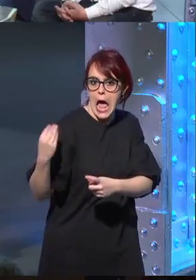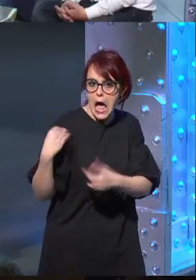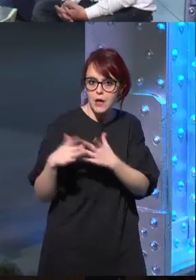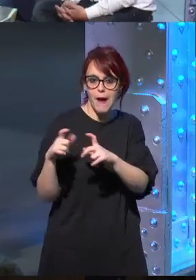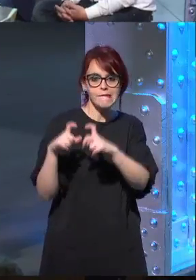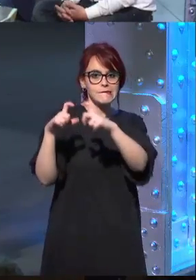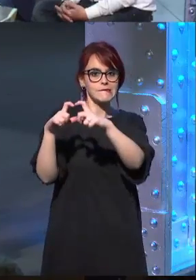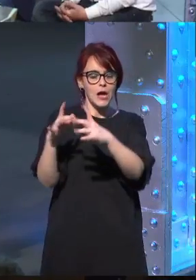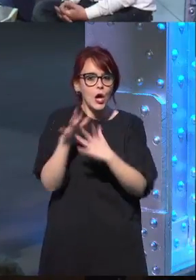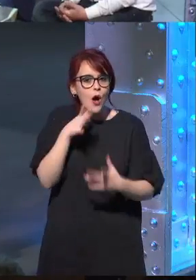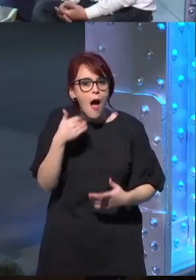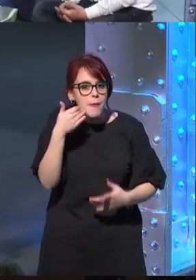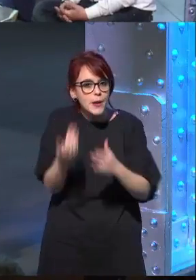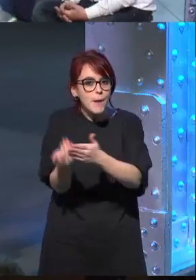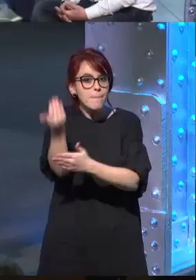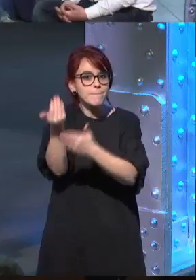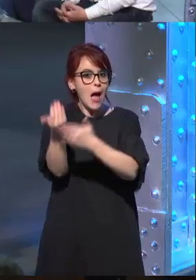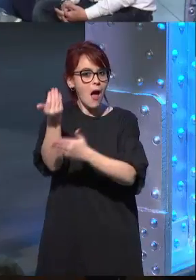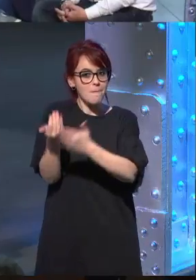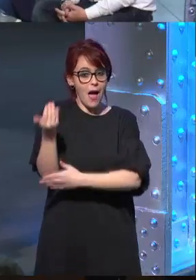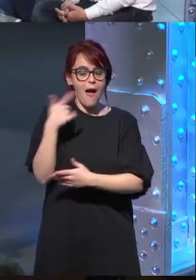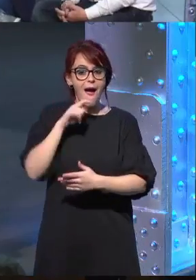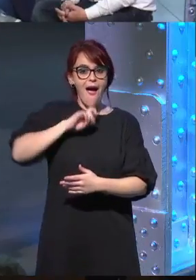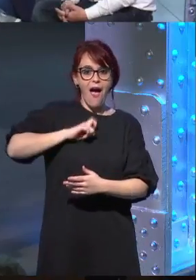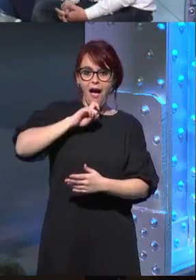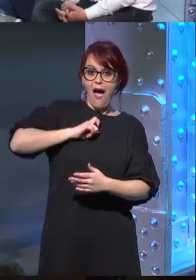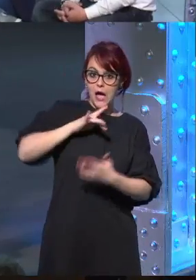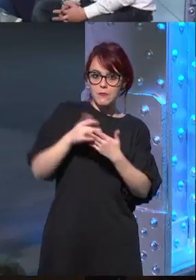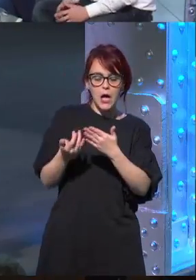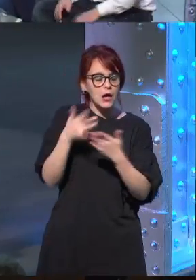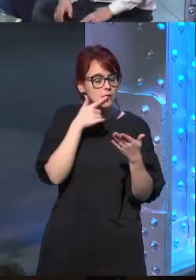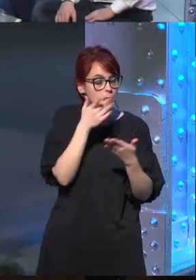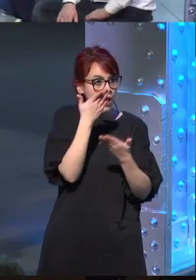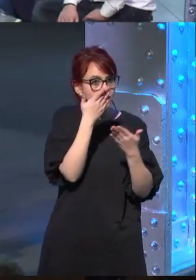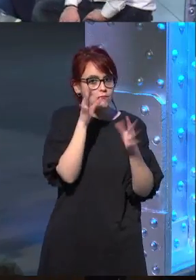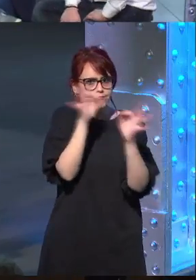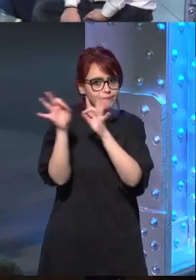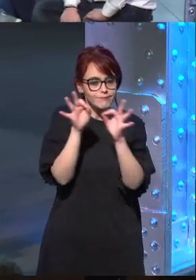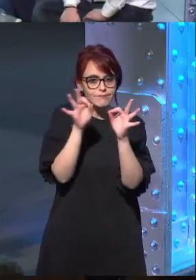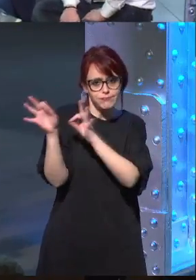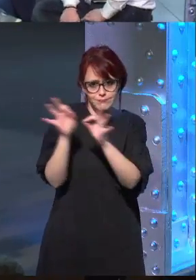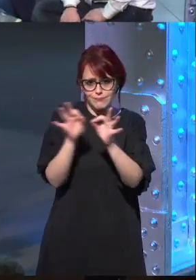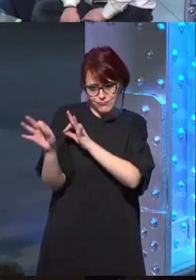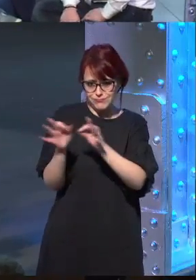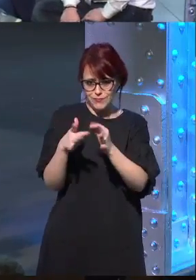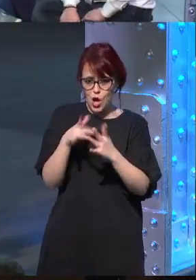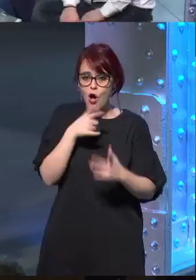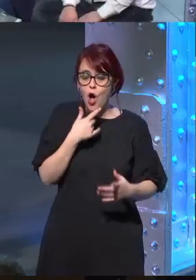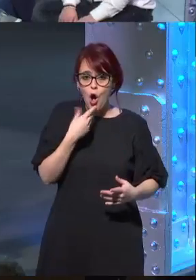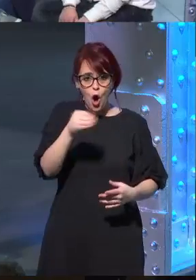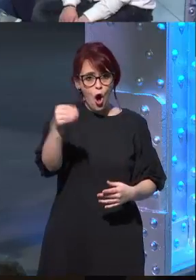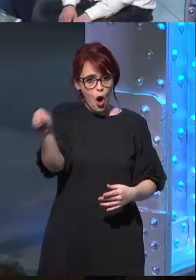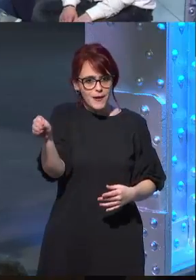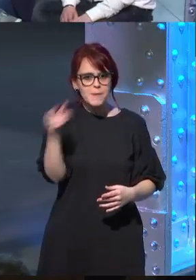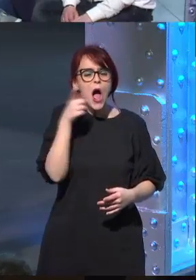you want to be all the time aware if somebody has liked something that you posted, because the prize